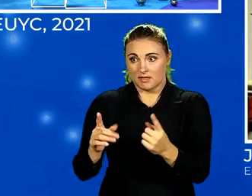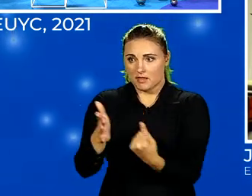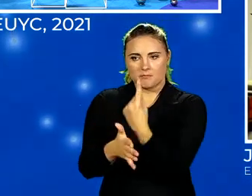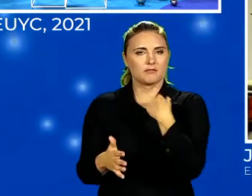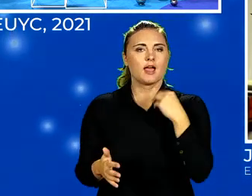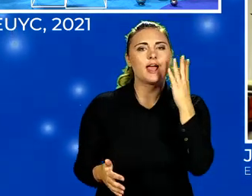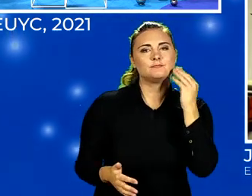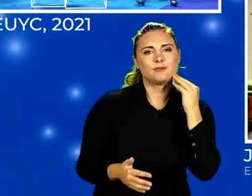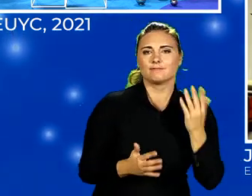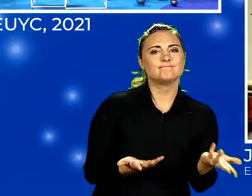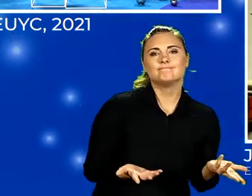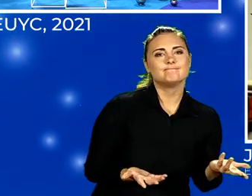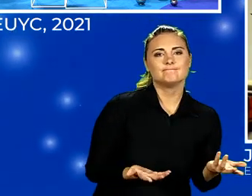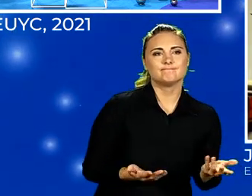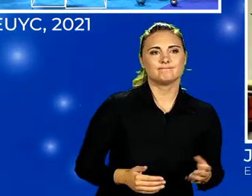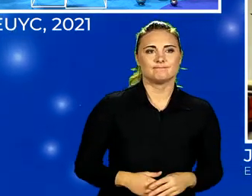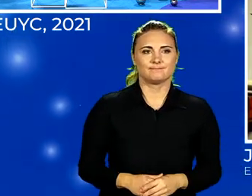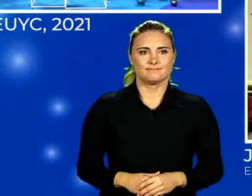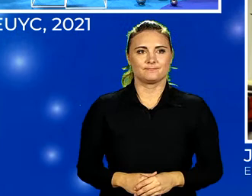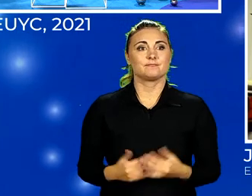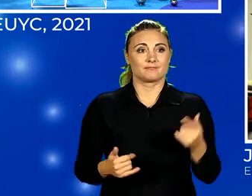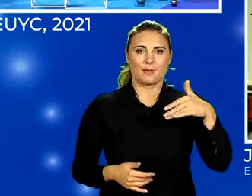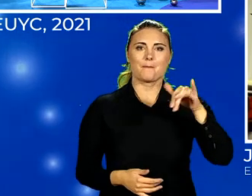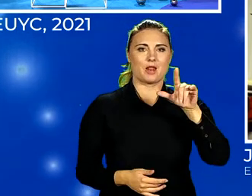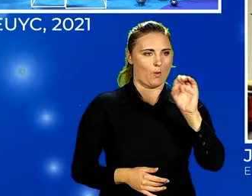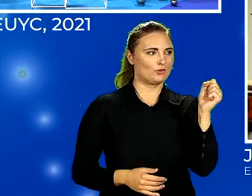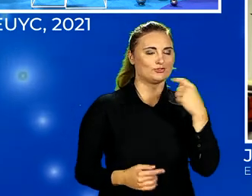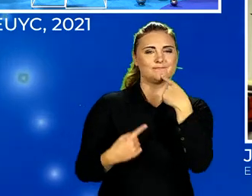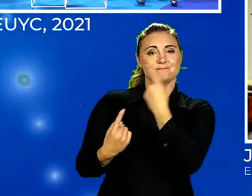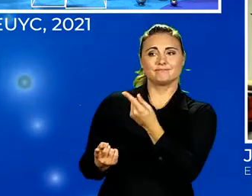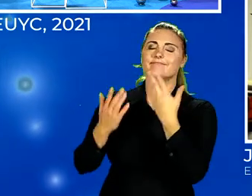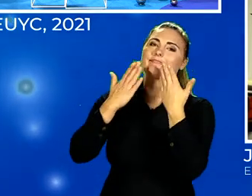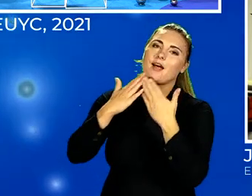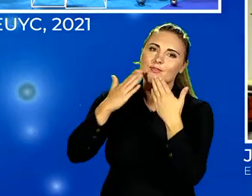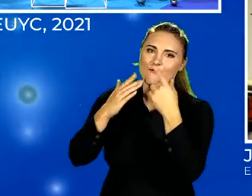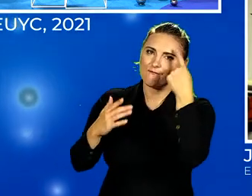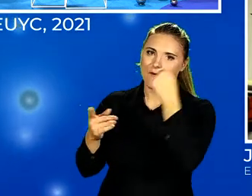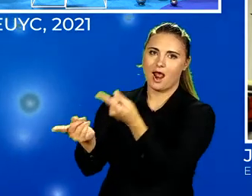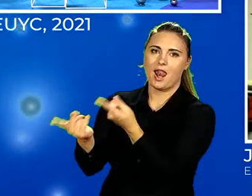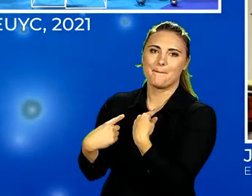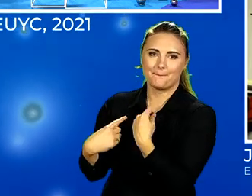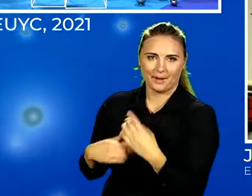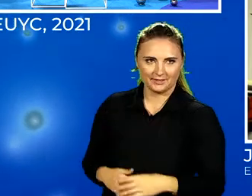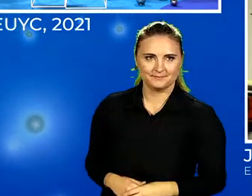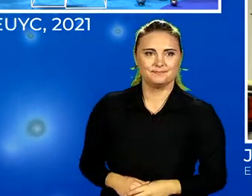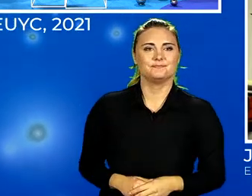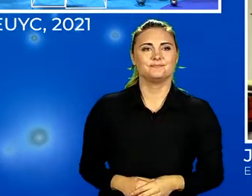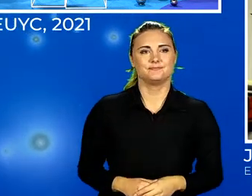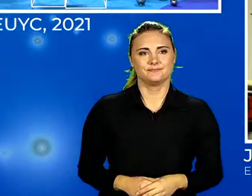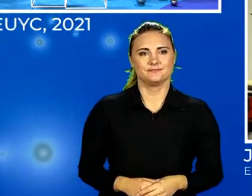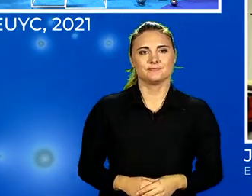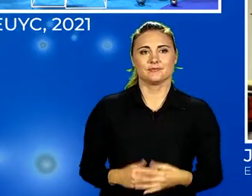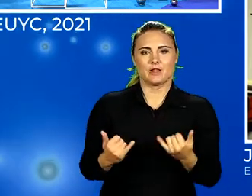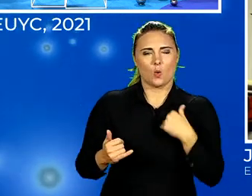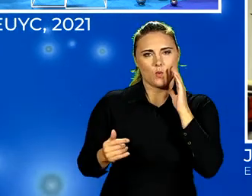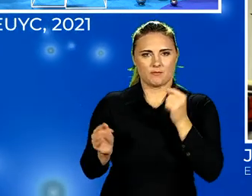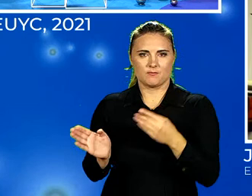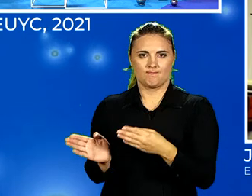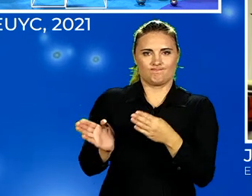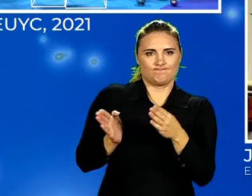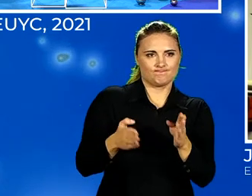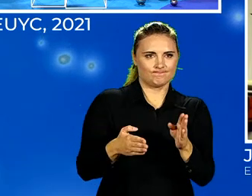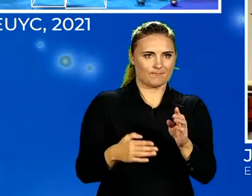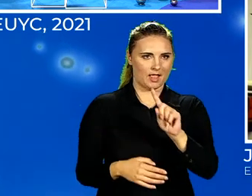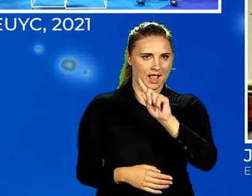Thank you very much, Mihai. Thank you very much for the specific points that you already gave in the beginning. We are going to move on now to